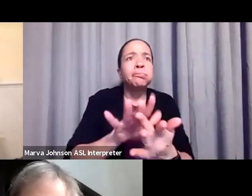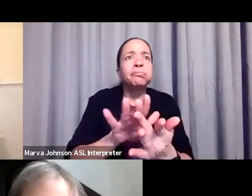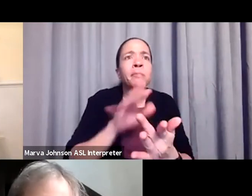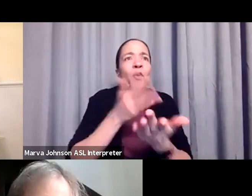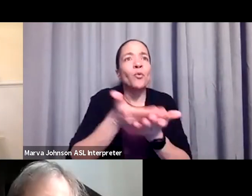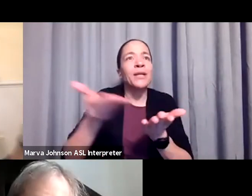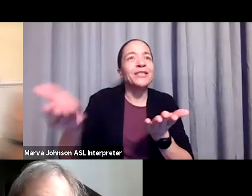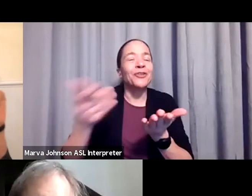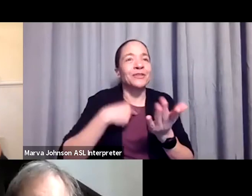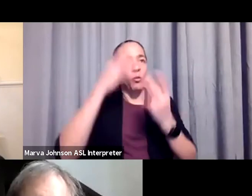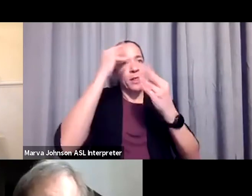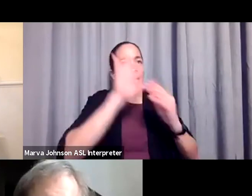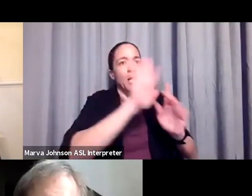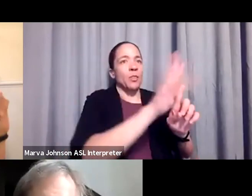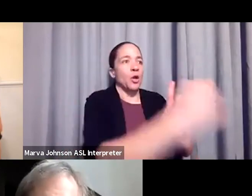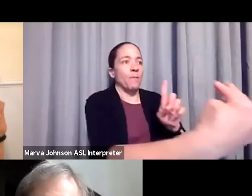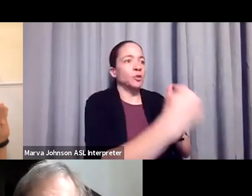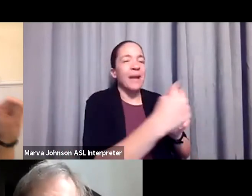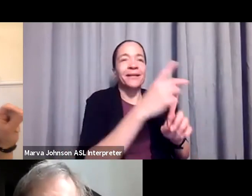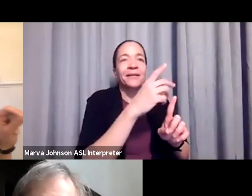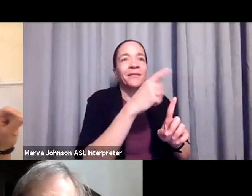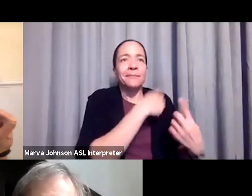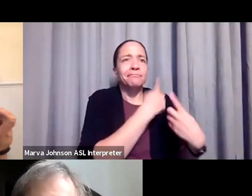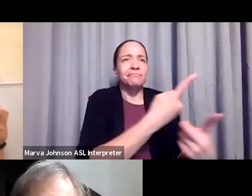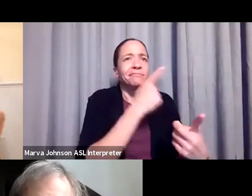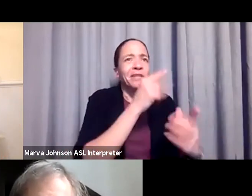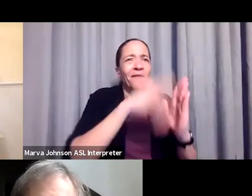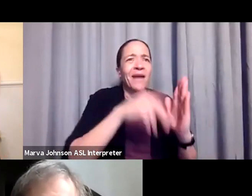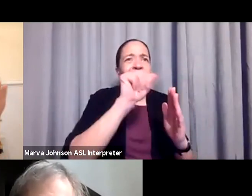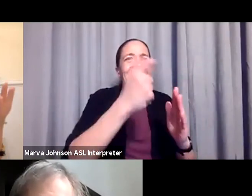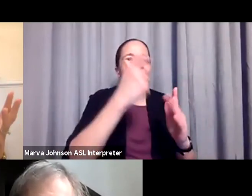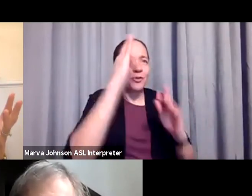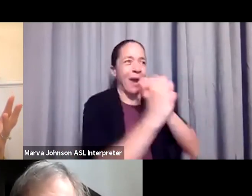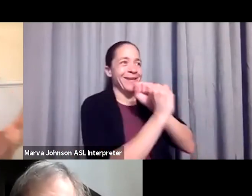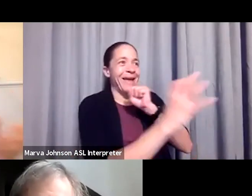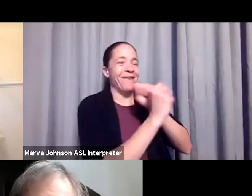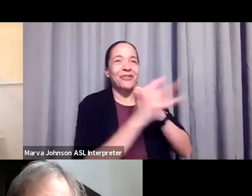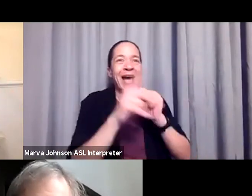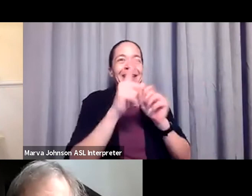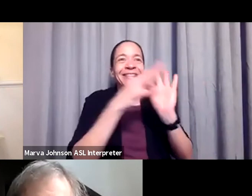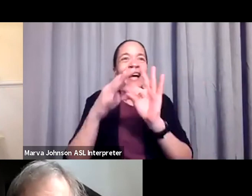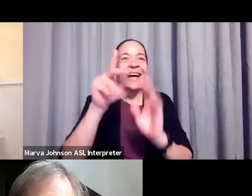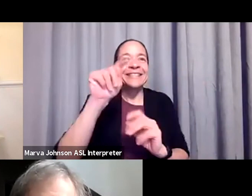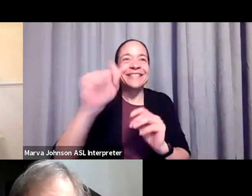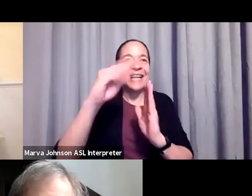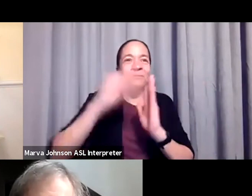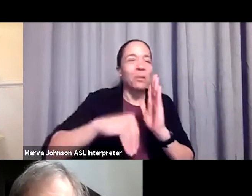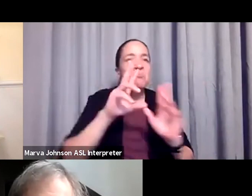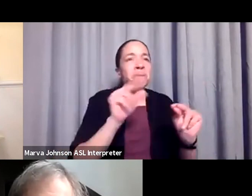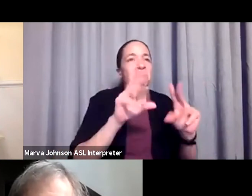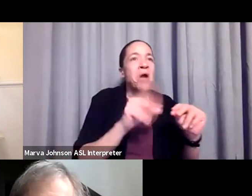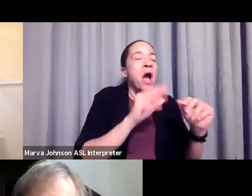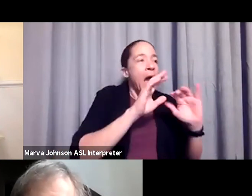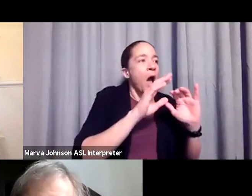they thought and targeting the way they were targeting themselves, the way they were framing the issue. And so we were able to,